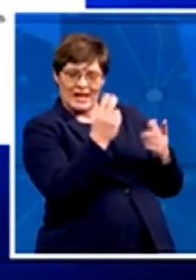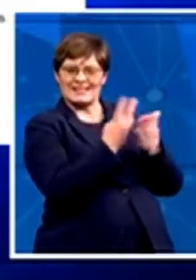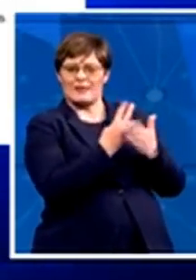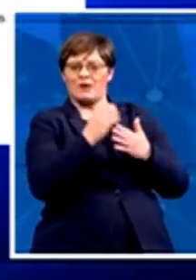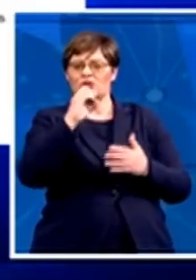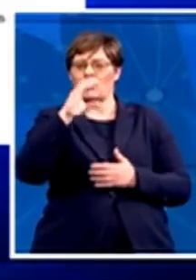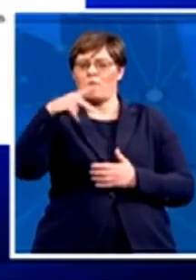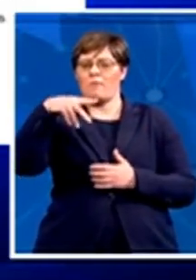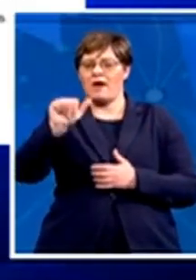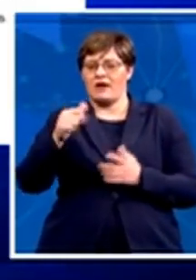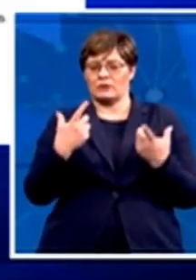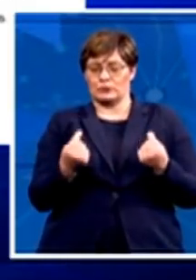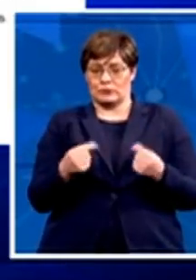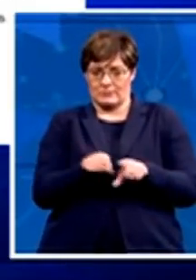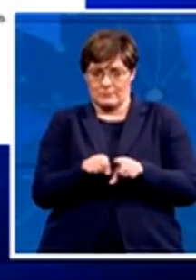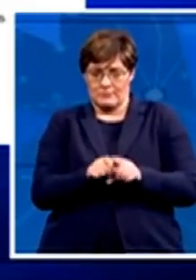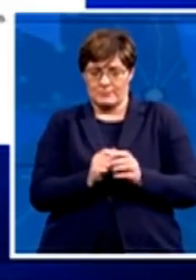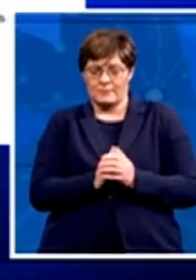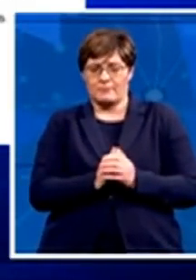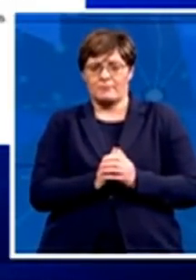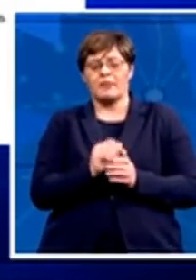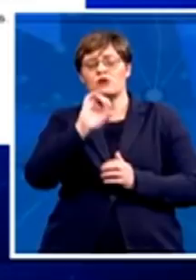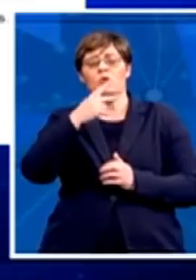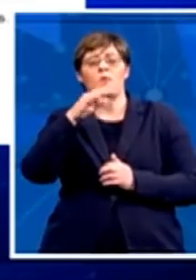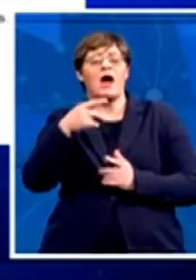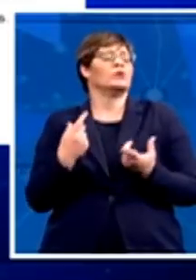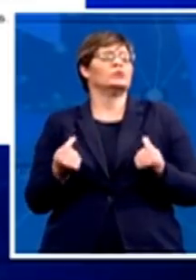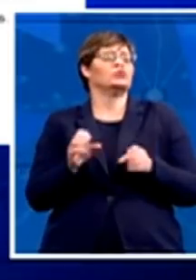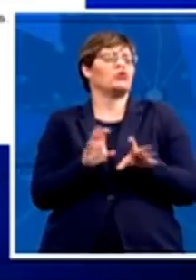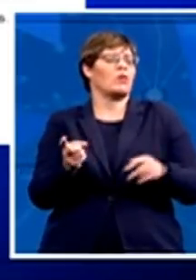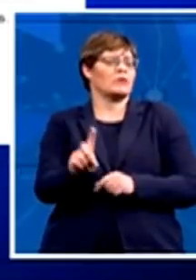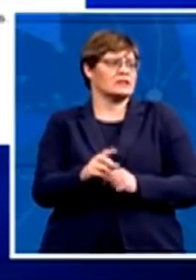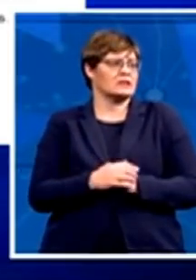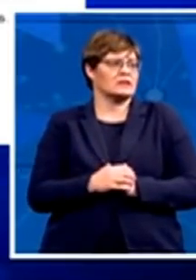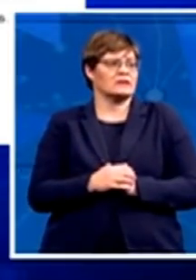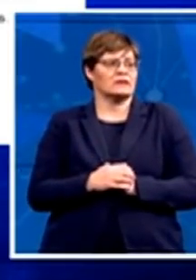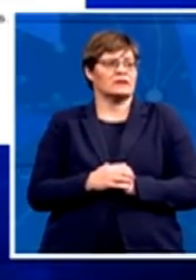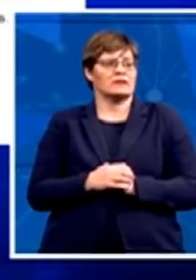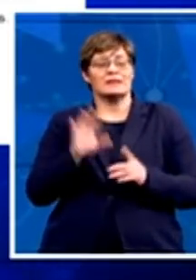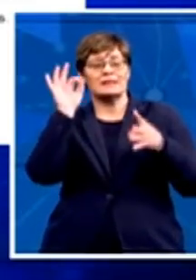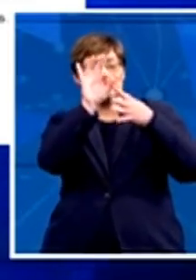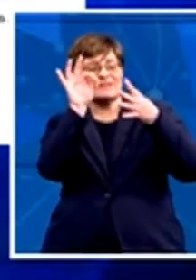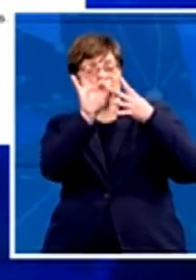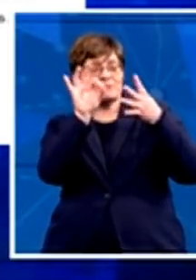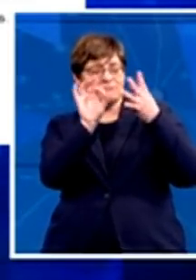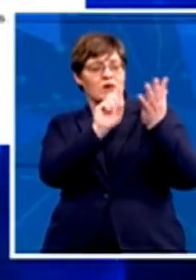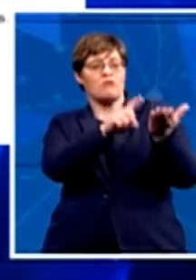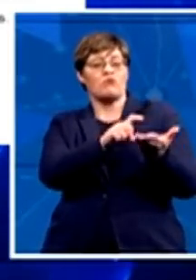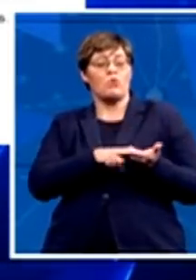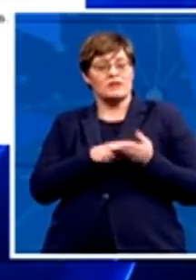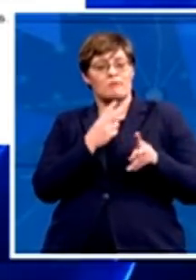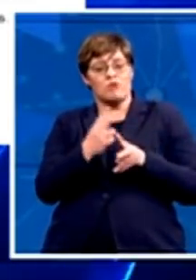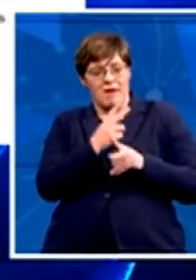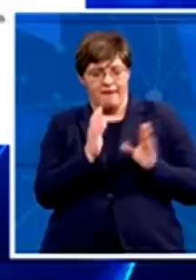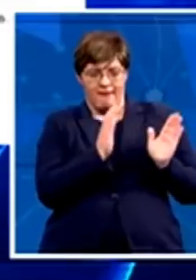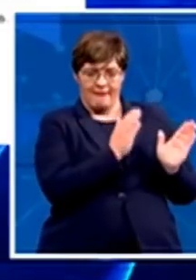what happens is that particular members will be requested to prepare on certain areas, and